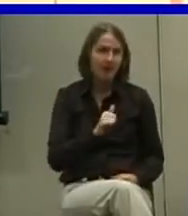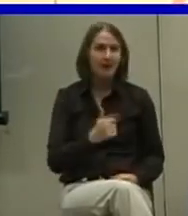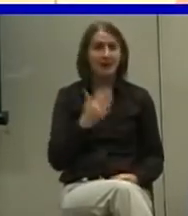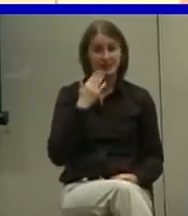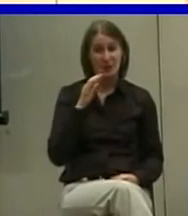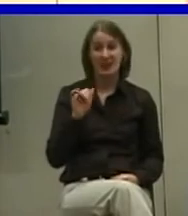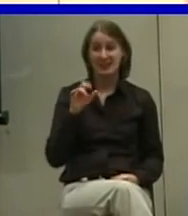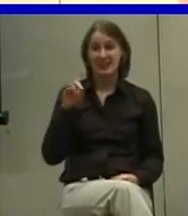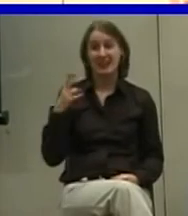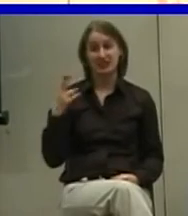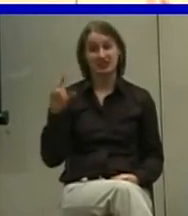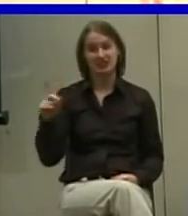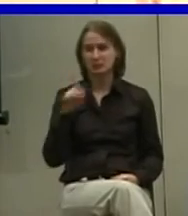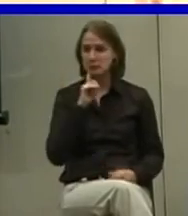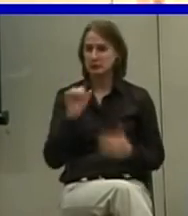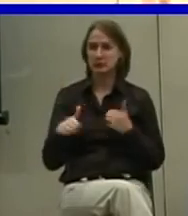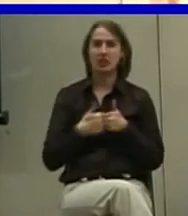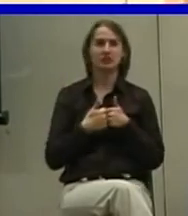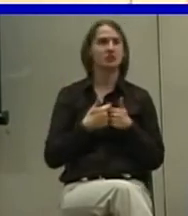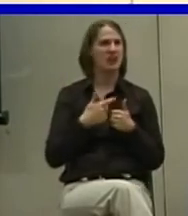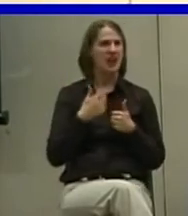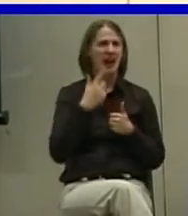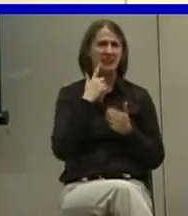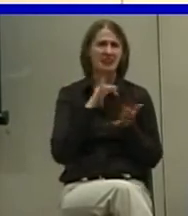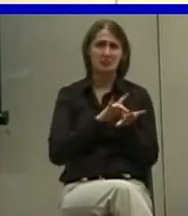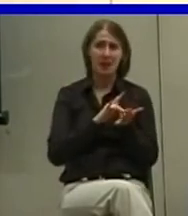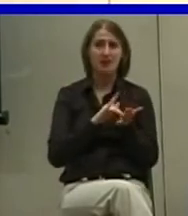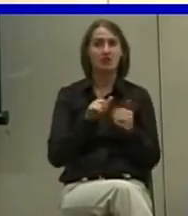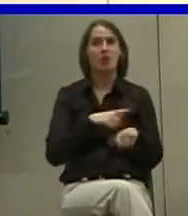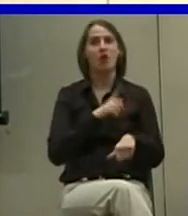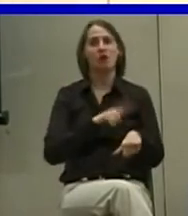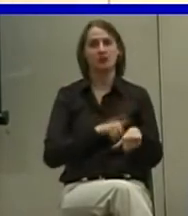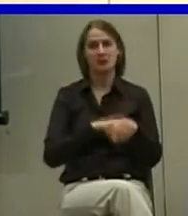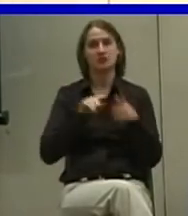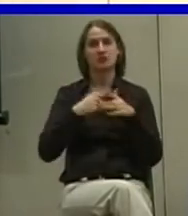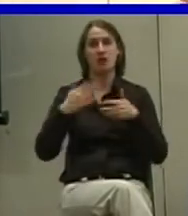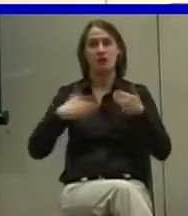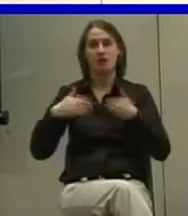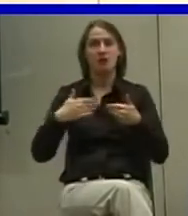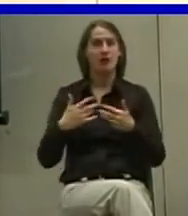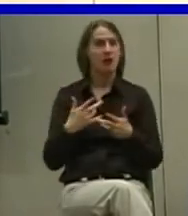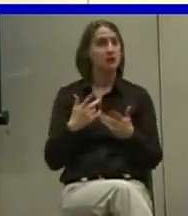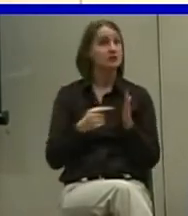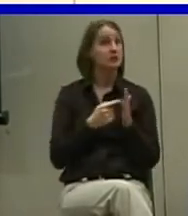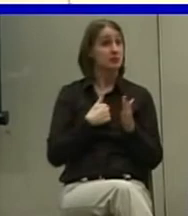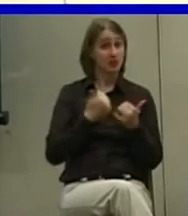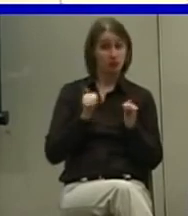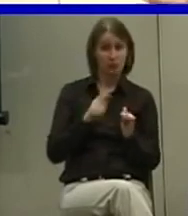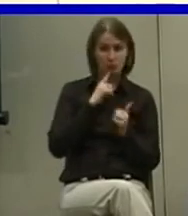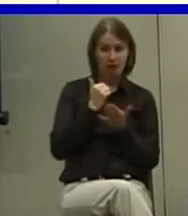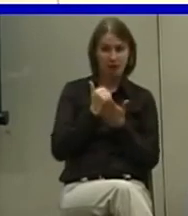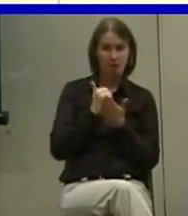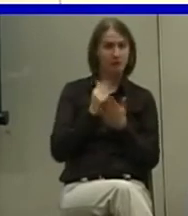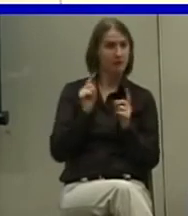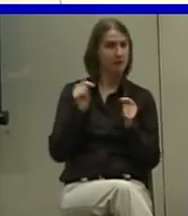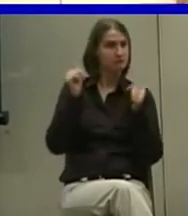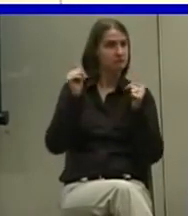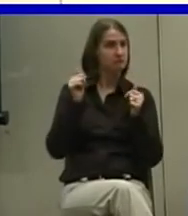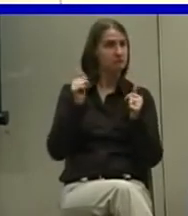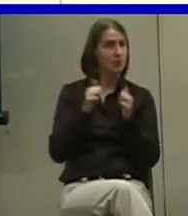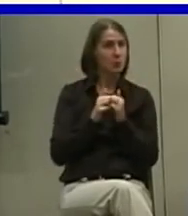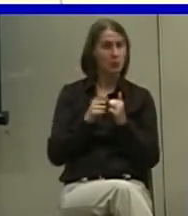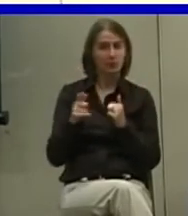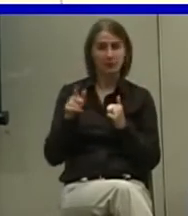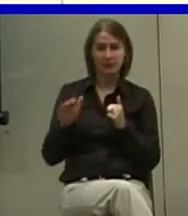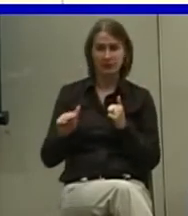challenging. I found that the meds thing, it takes a long time to get that going. Here's some things that I've tried that sometimes are real helpful with kids like that.